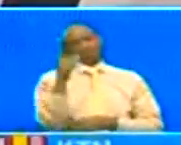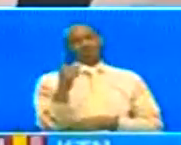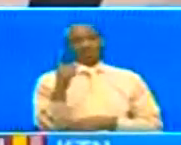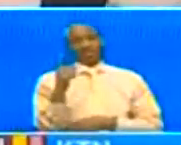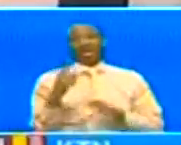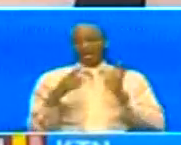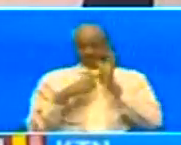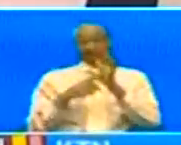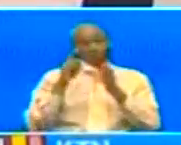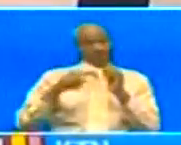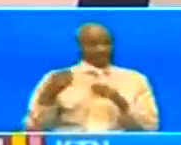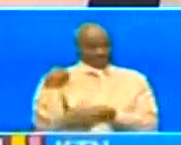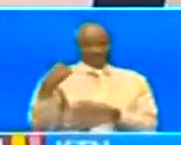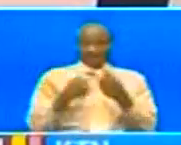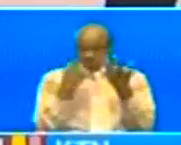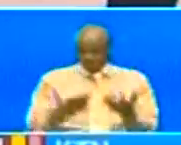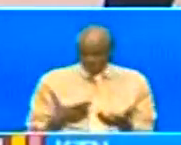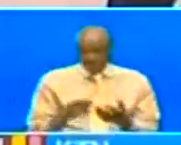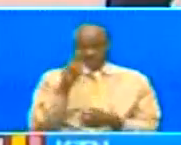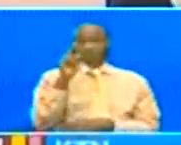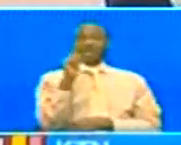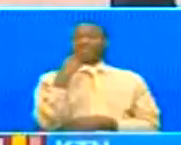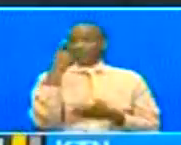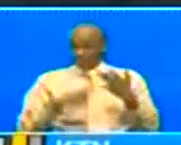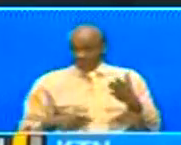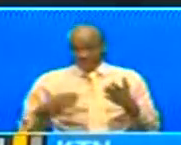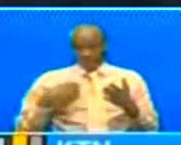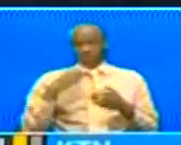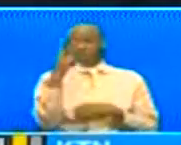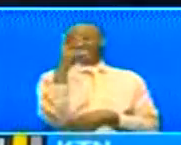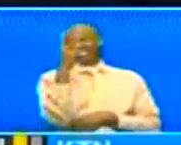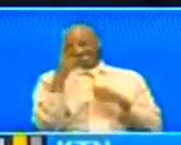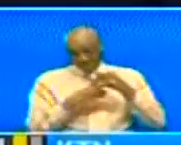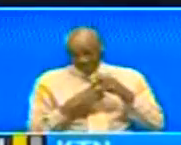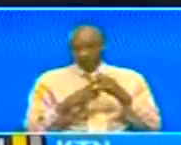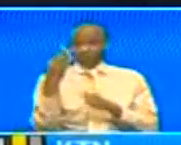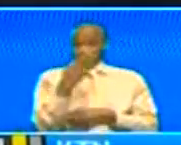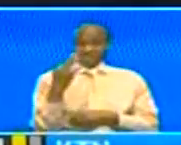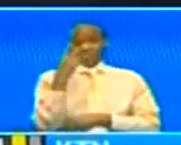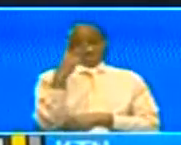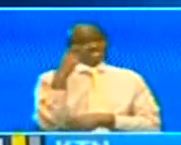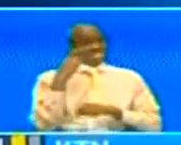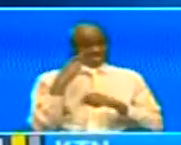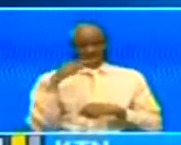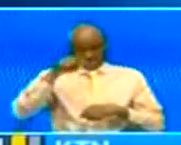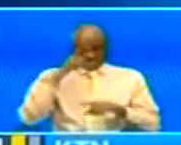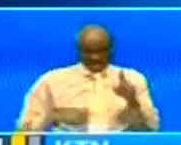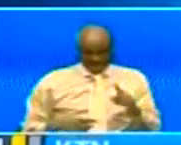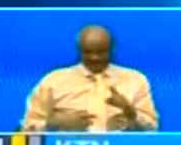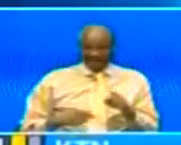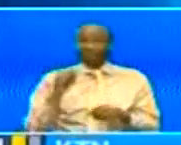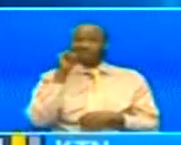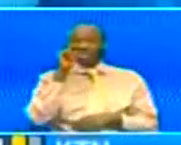the recent terror alert by the United Kingdom issued on the 27th of March this year, for example. The